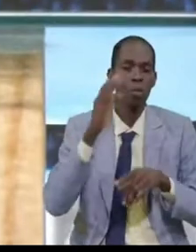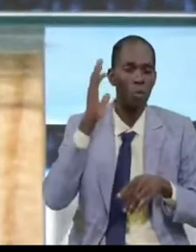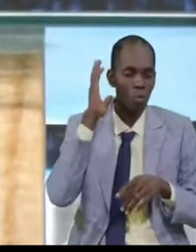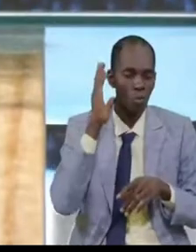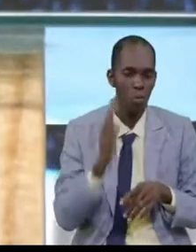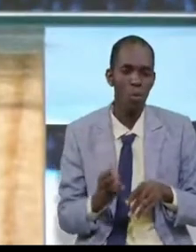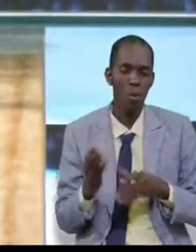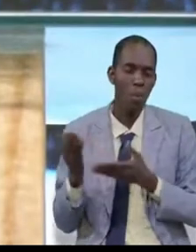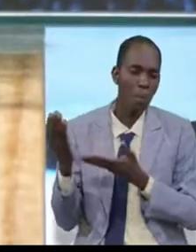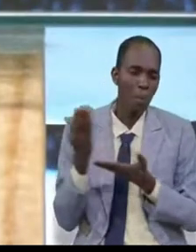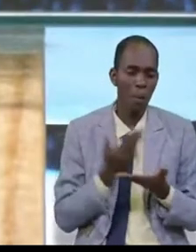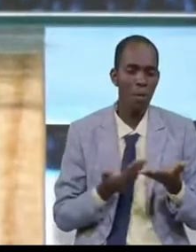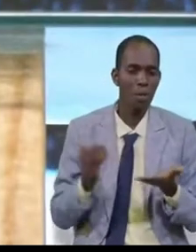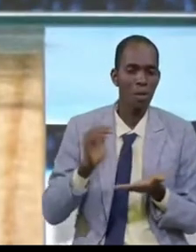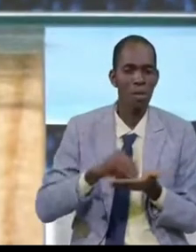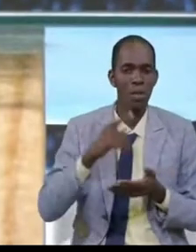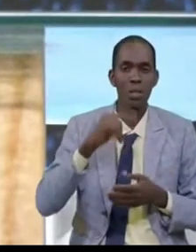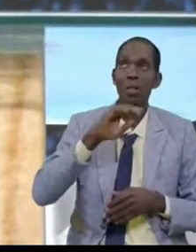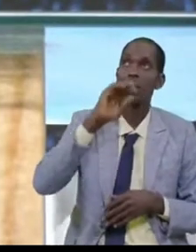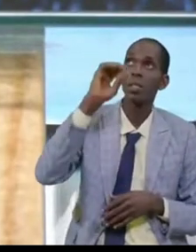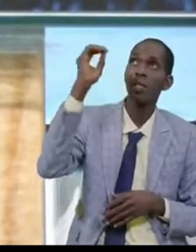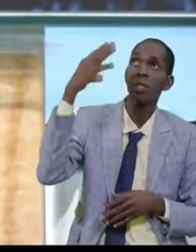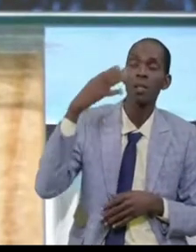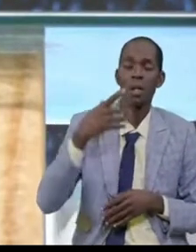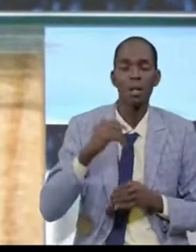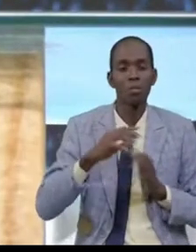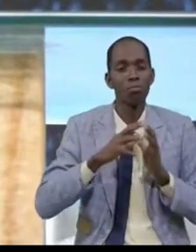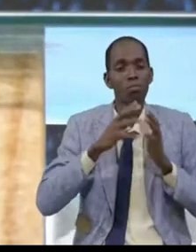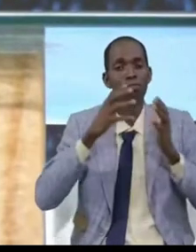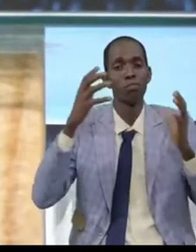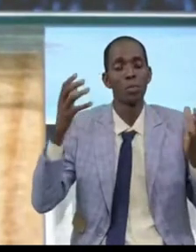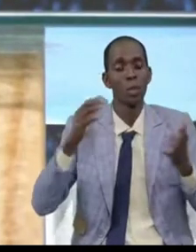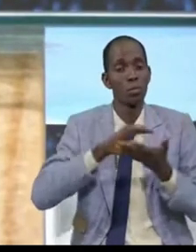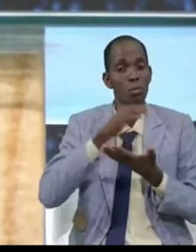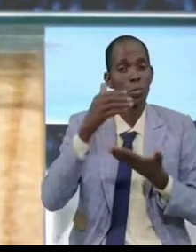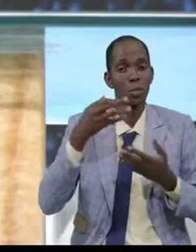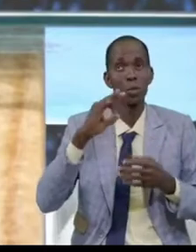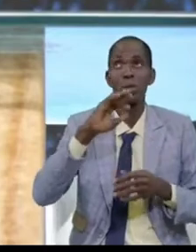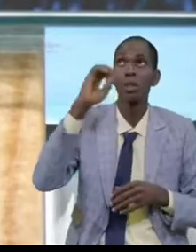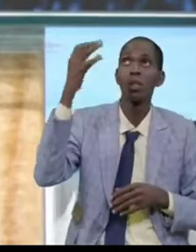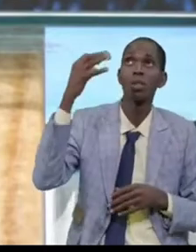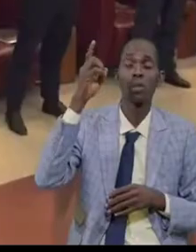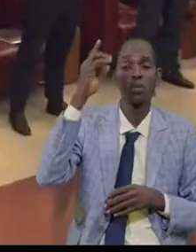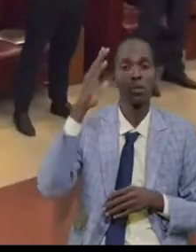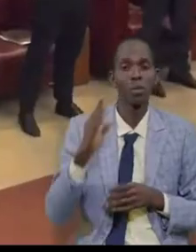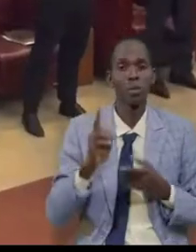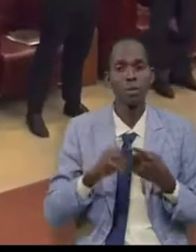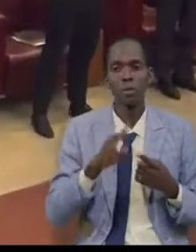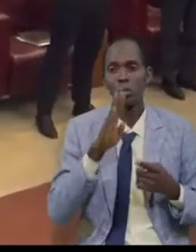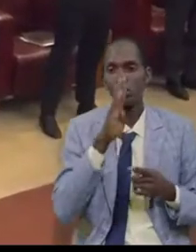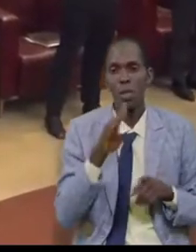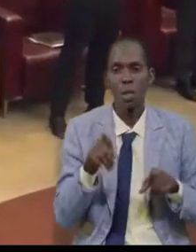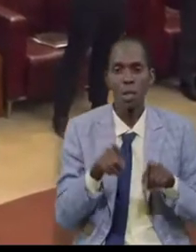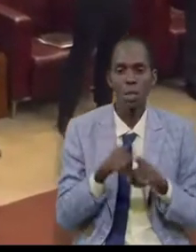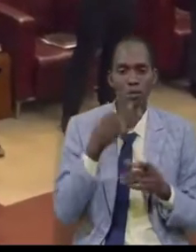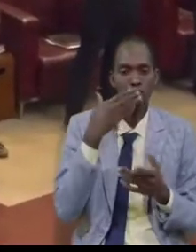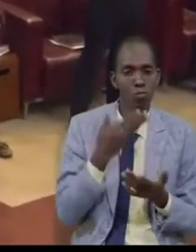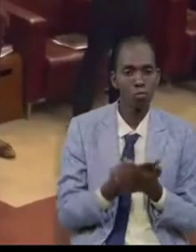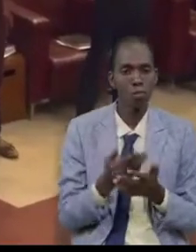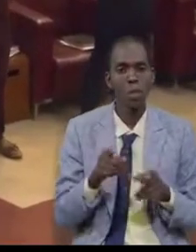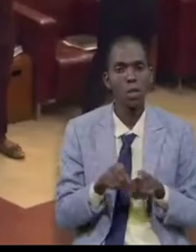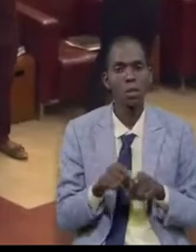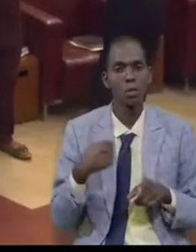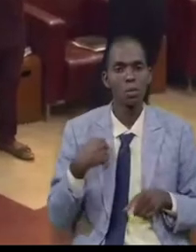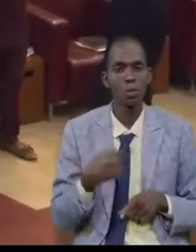in us the grace, abundance of the grace of God to be as good as we ought to